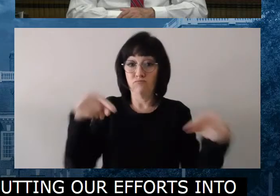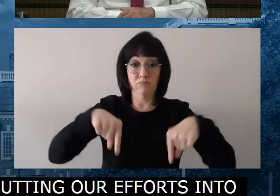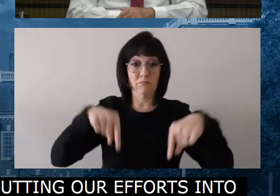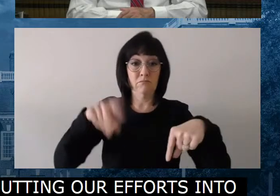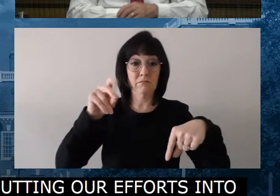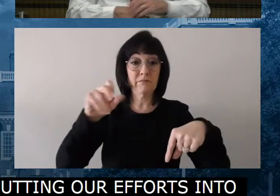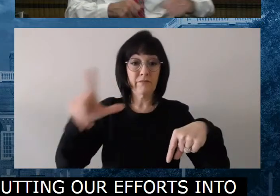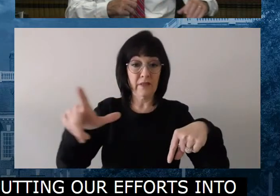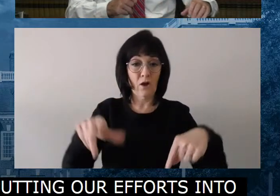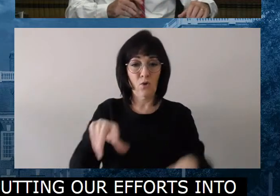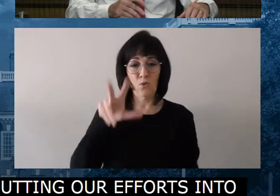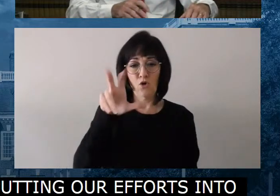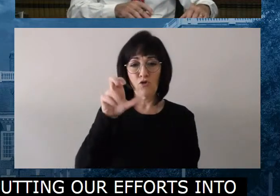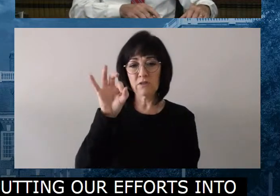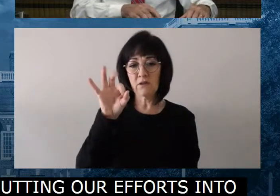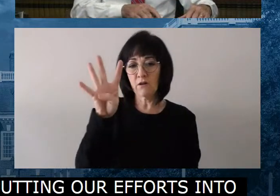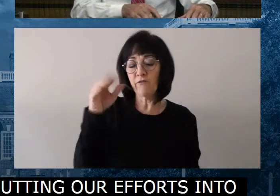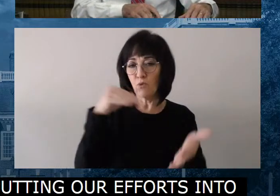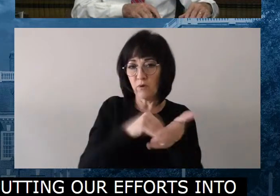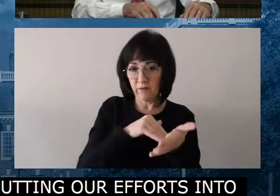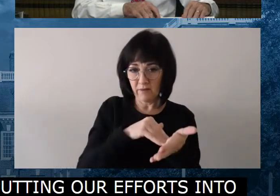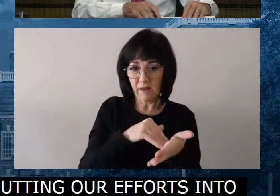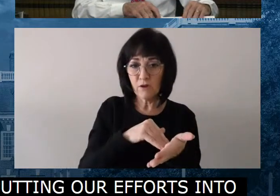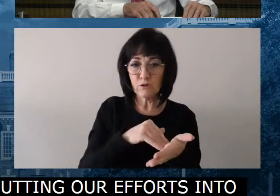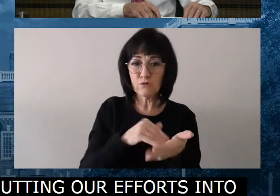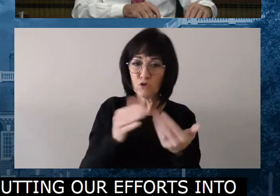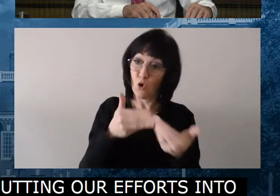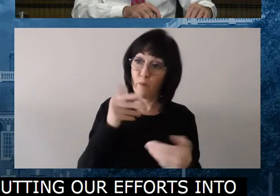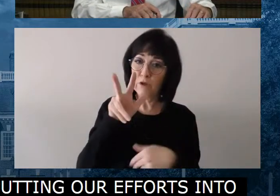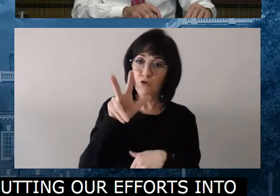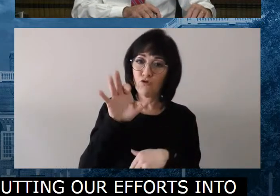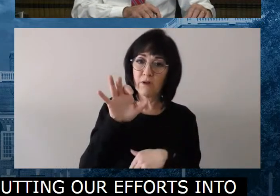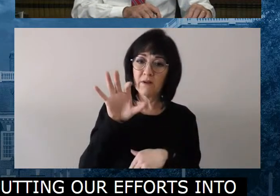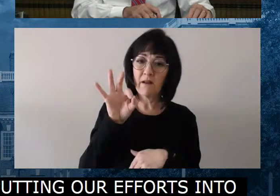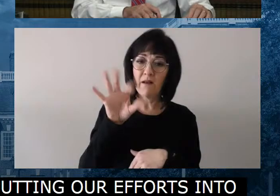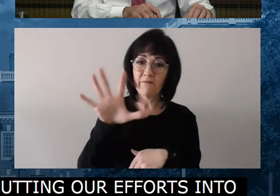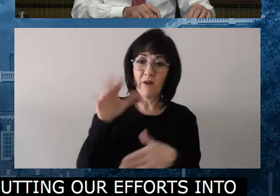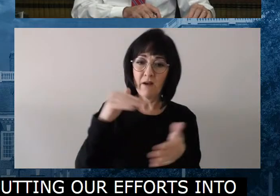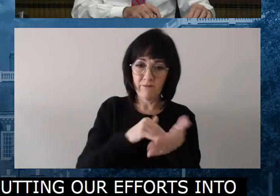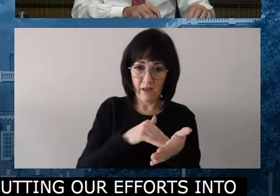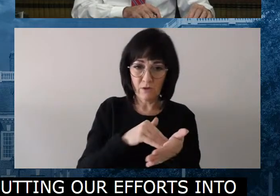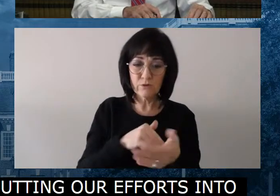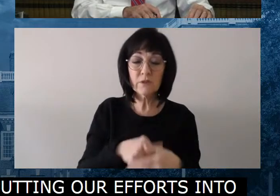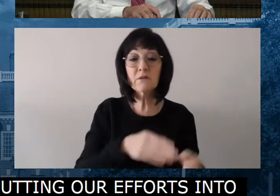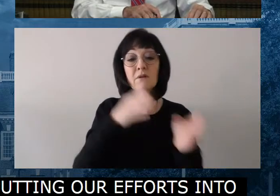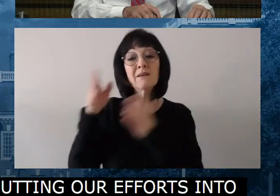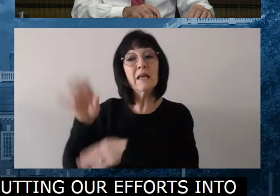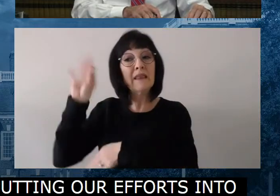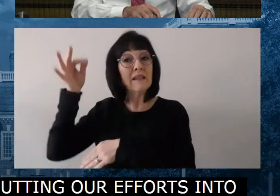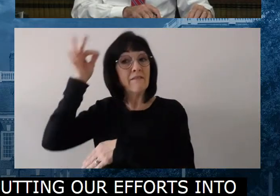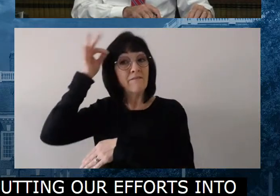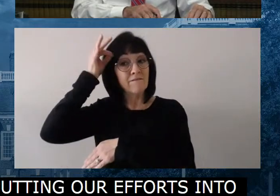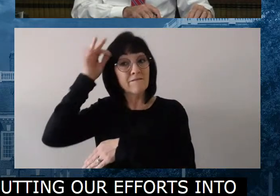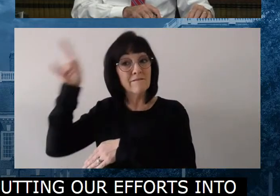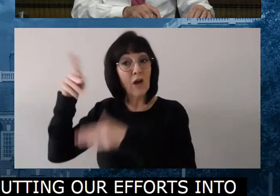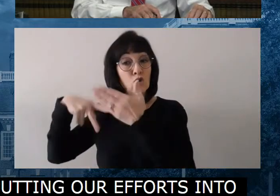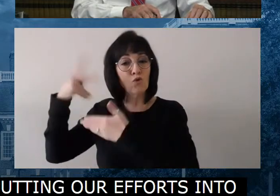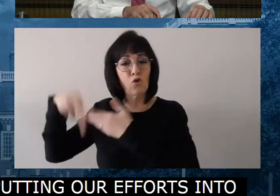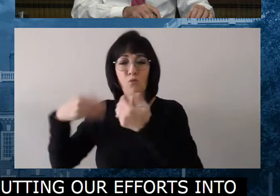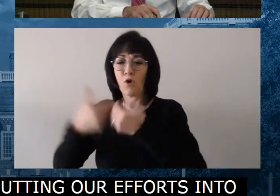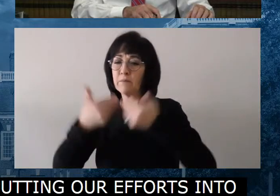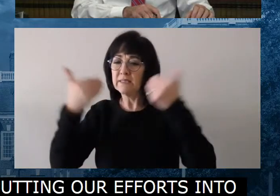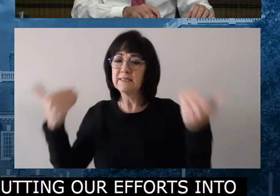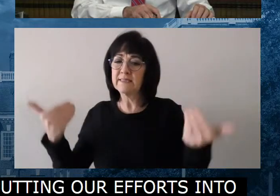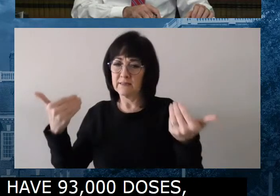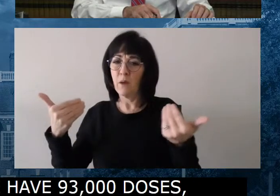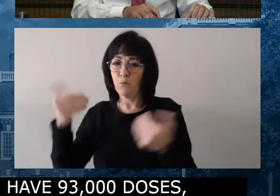pharmacy program. We do have some doses in transit moving from the delivery from the